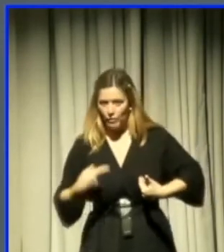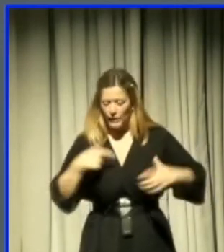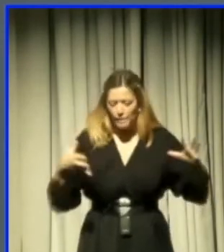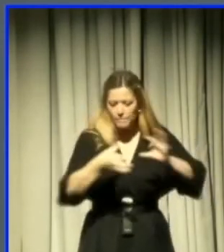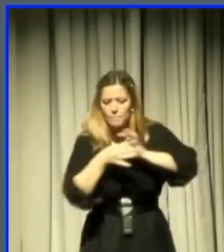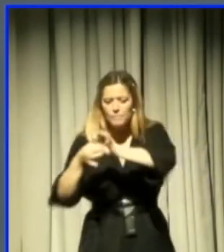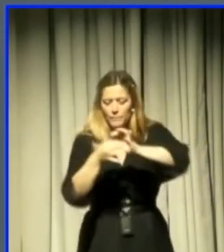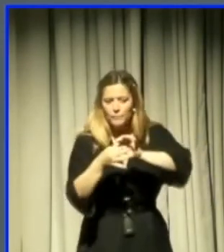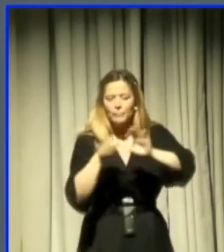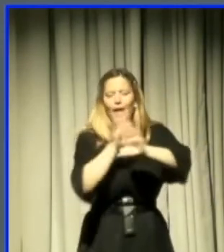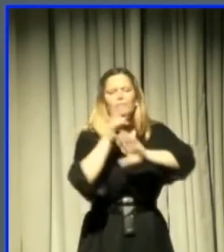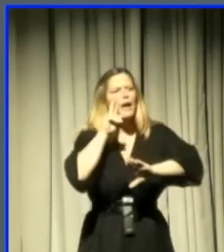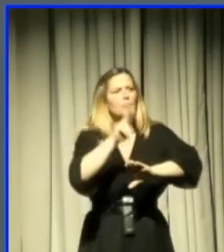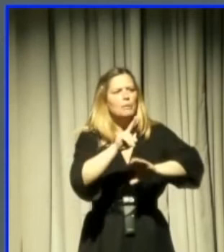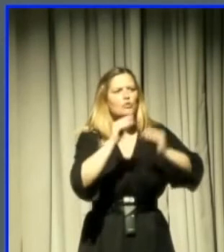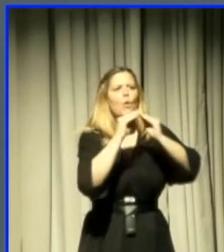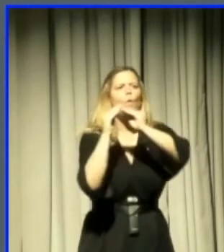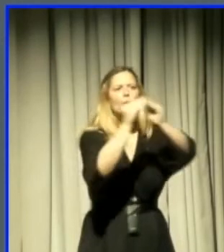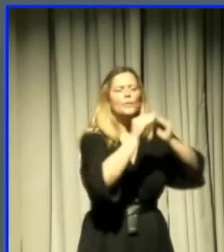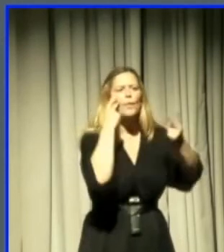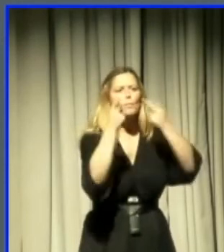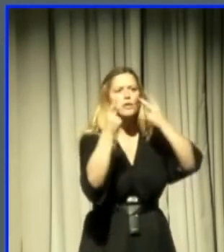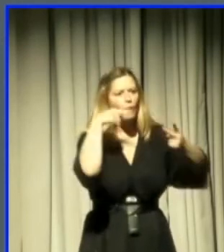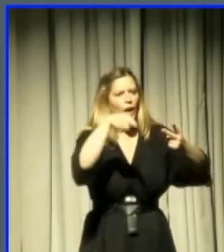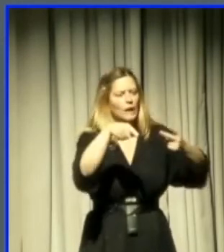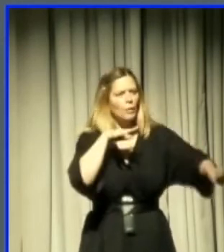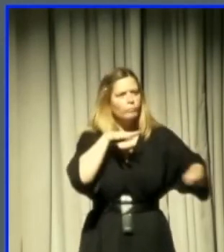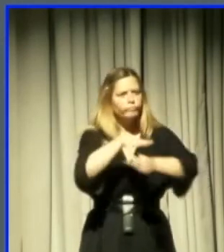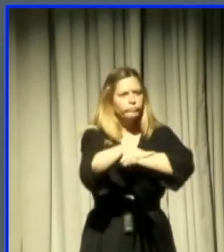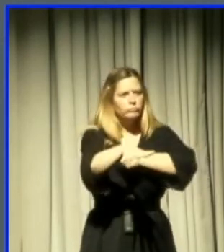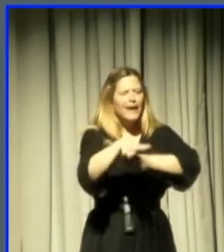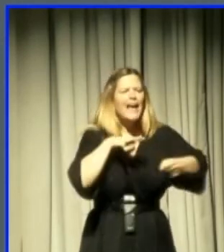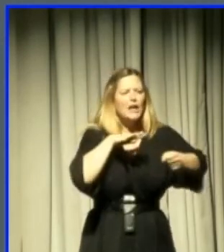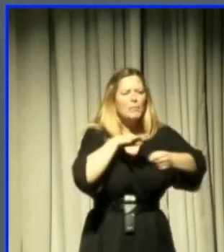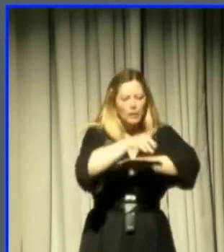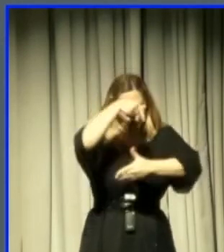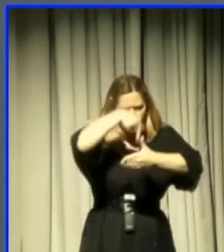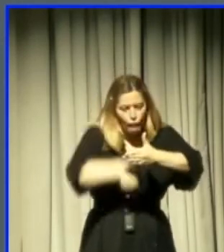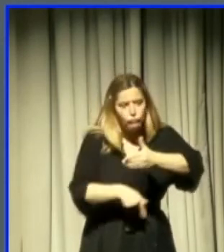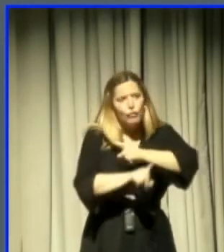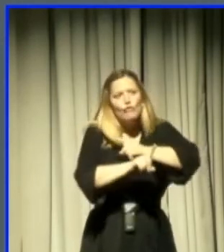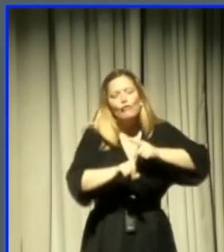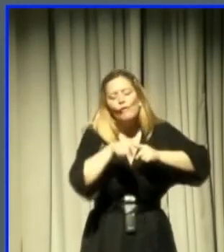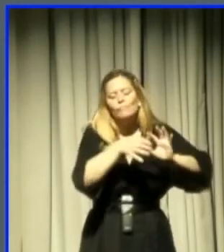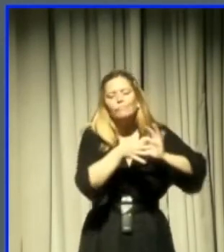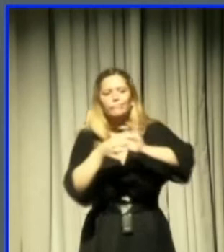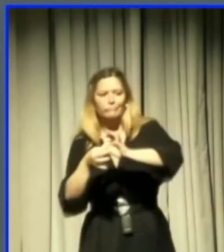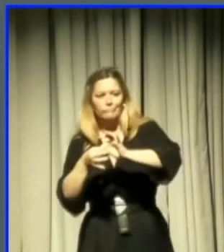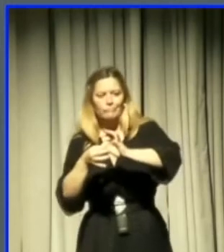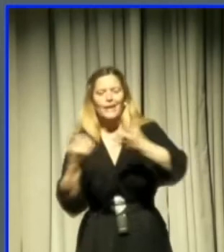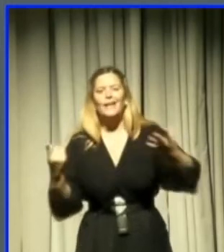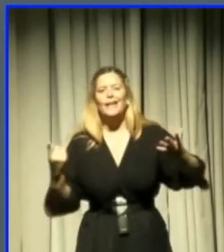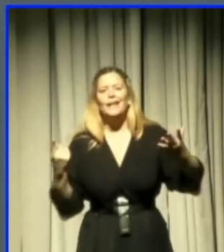which is not that shallow. It's about diversity, again, inclusivity, environment, and